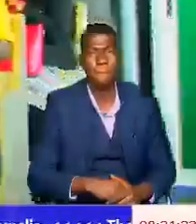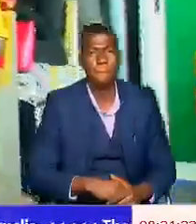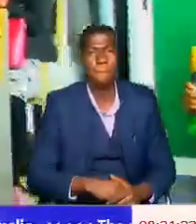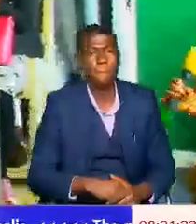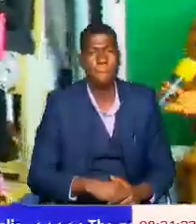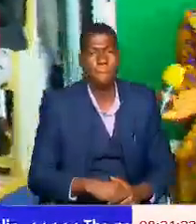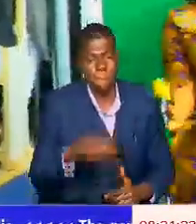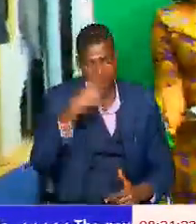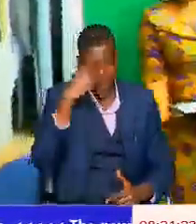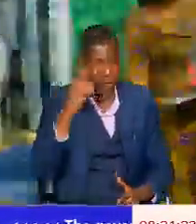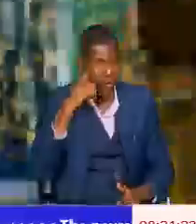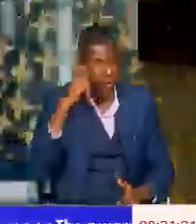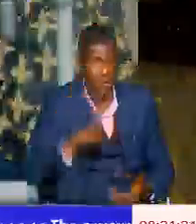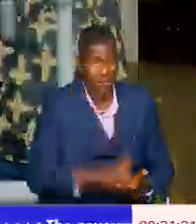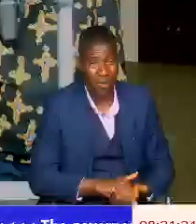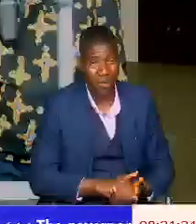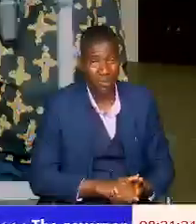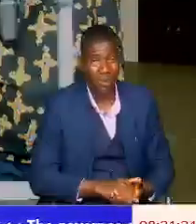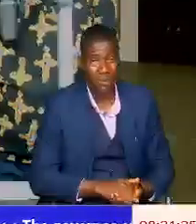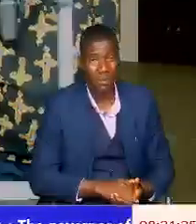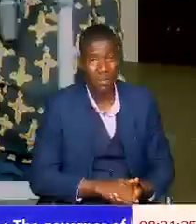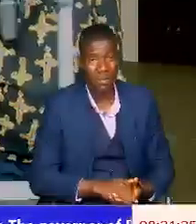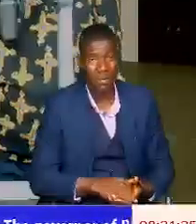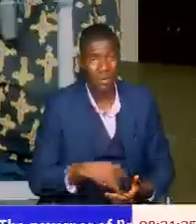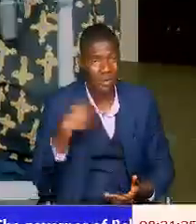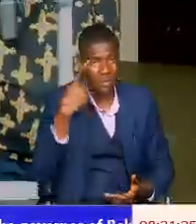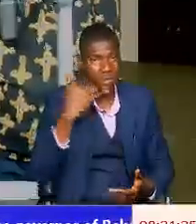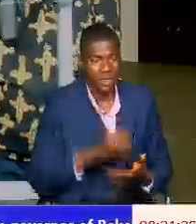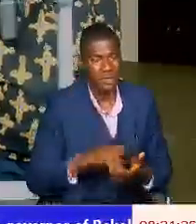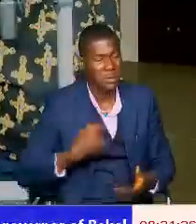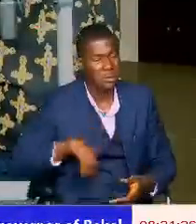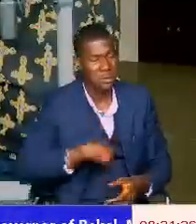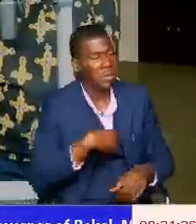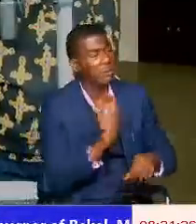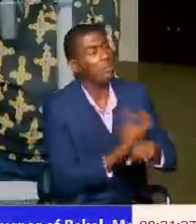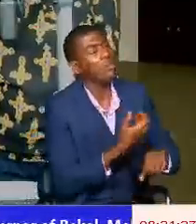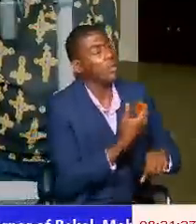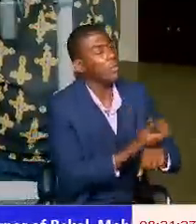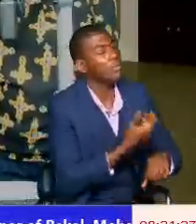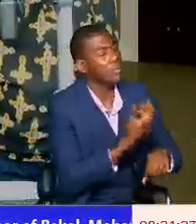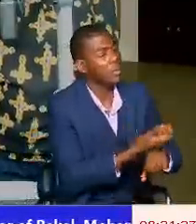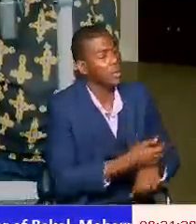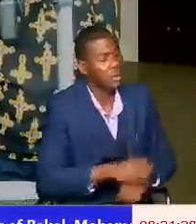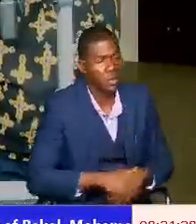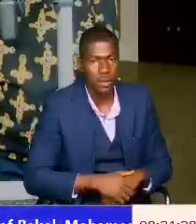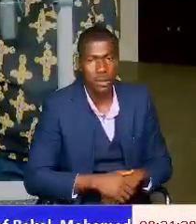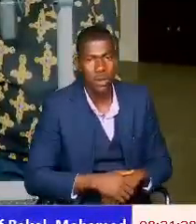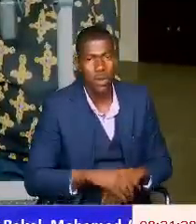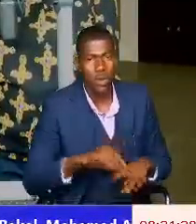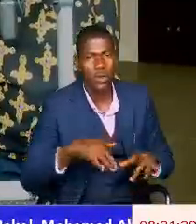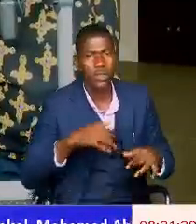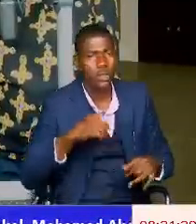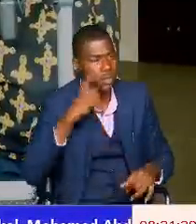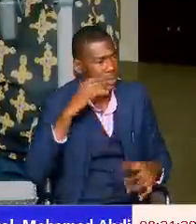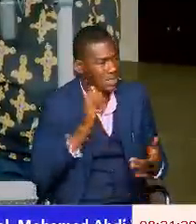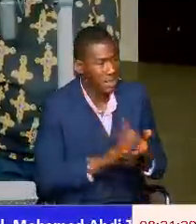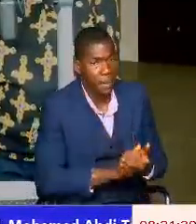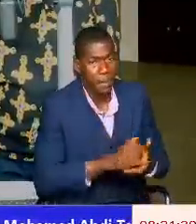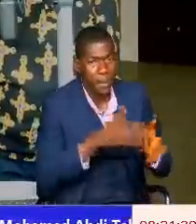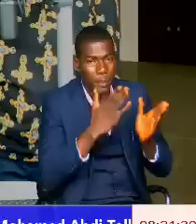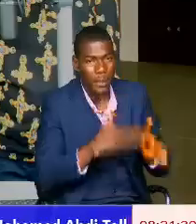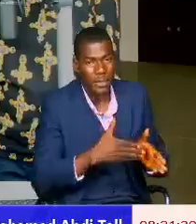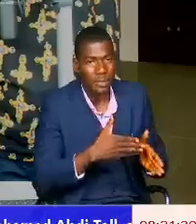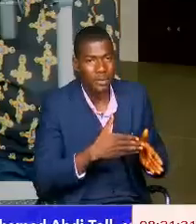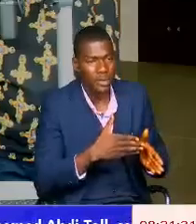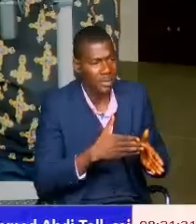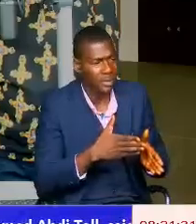Because you see, say this one way we they beg them, they do. So take a civil servant, somebody will be